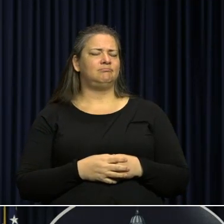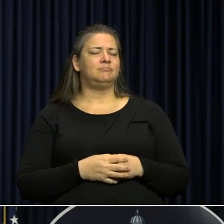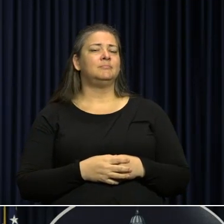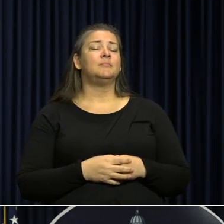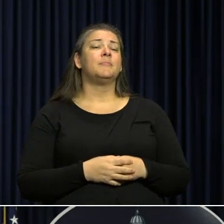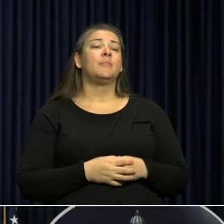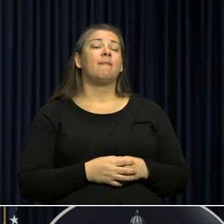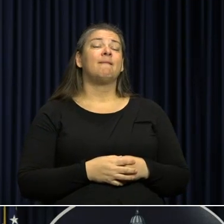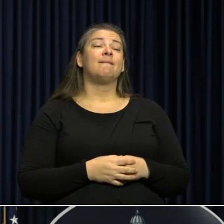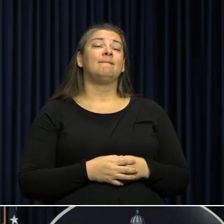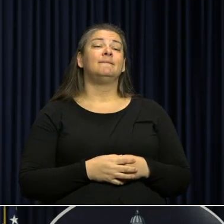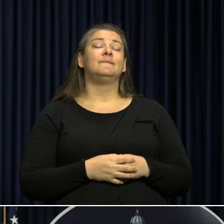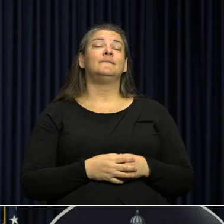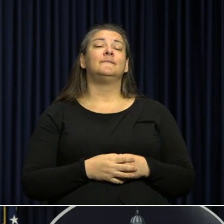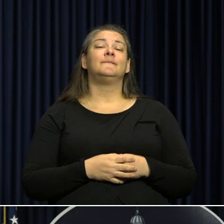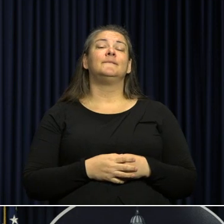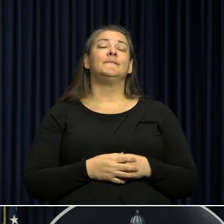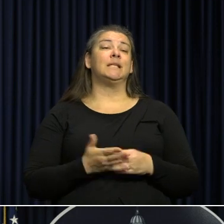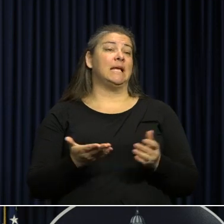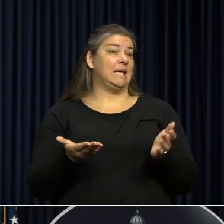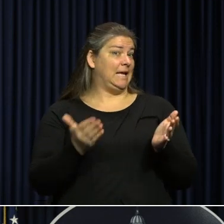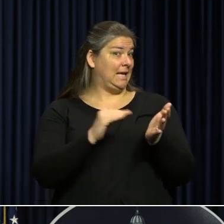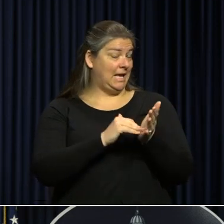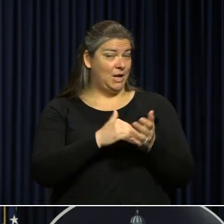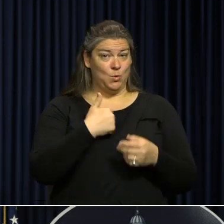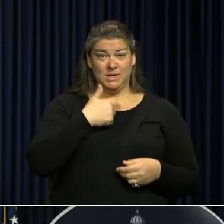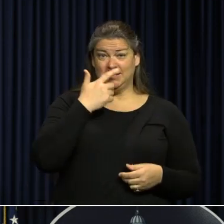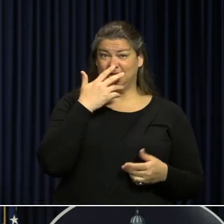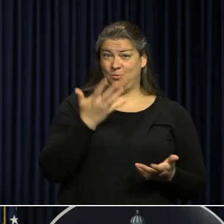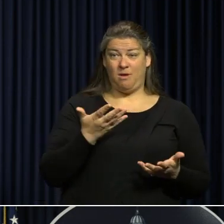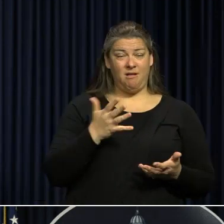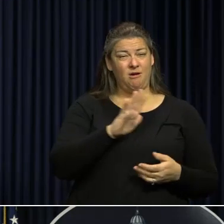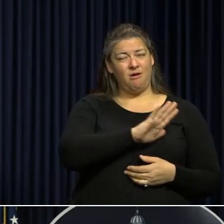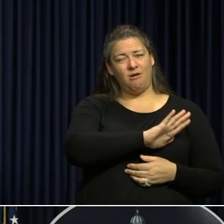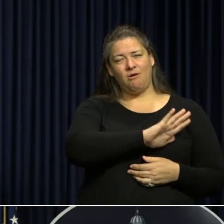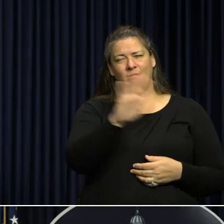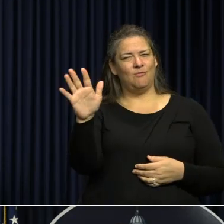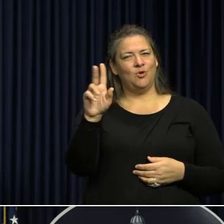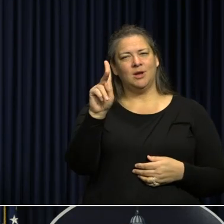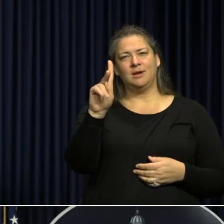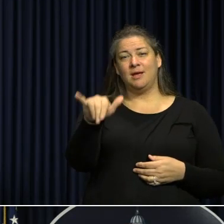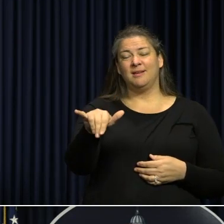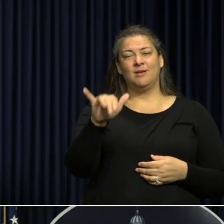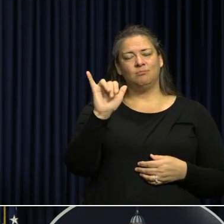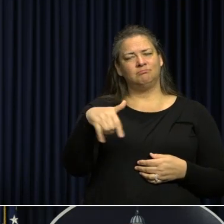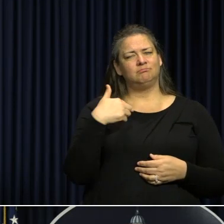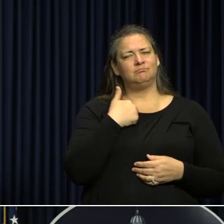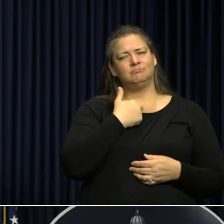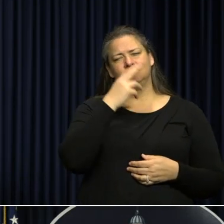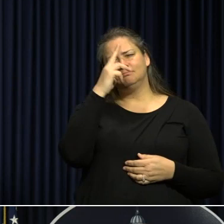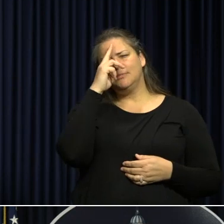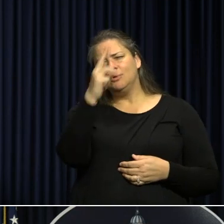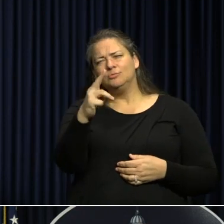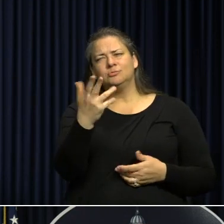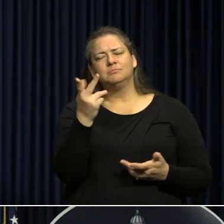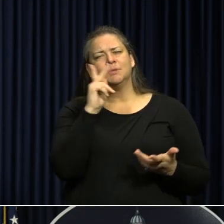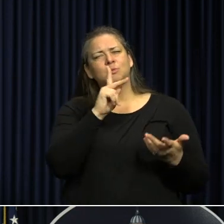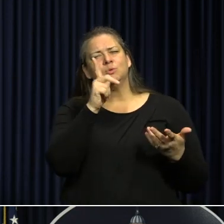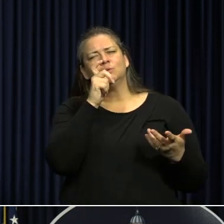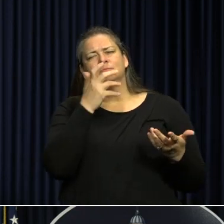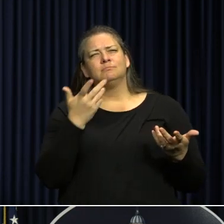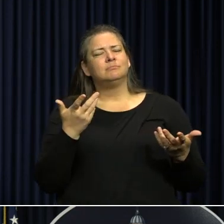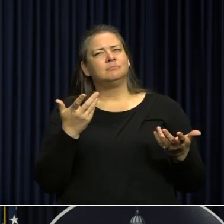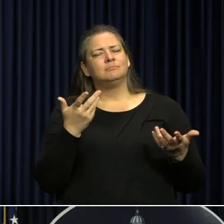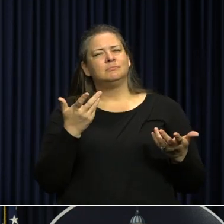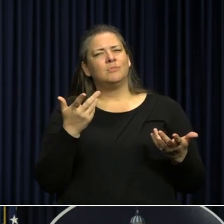All right, so again, what we see all across Kentucky is us honoring those that we've lost,